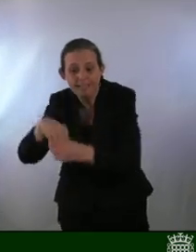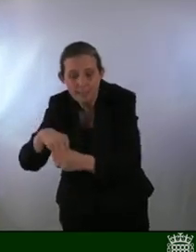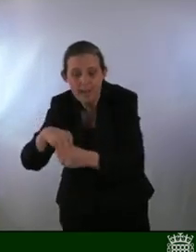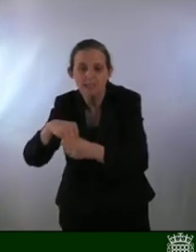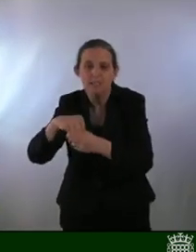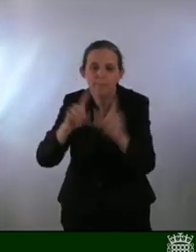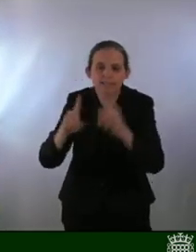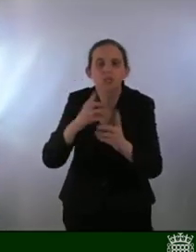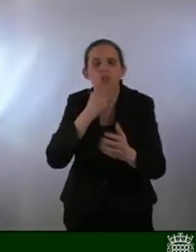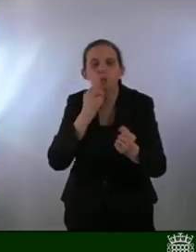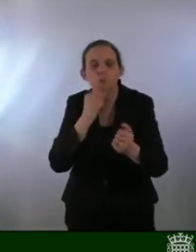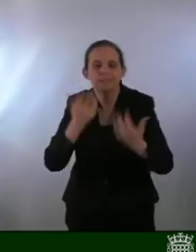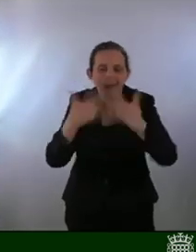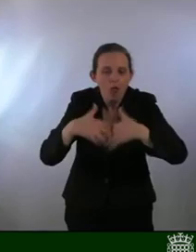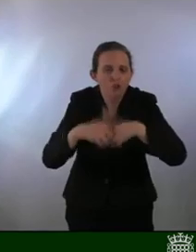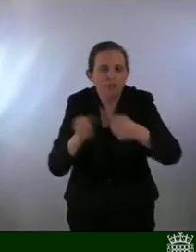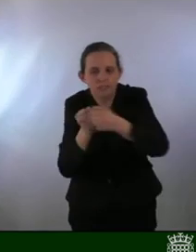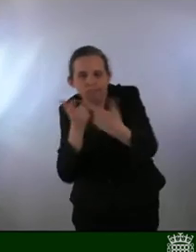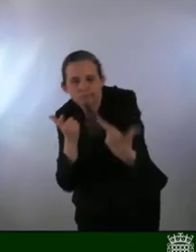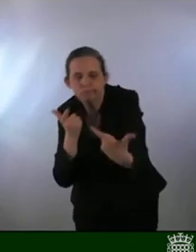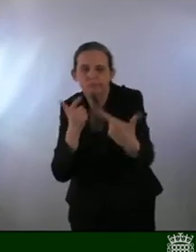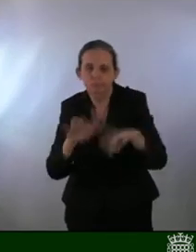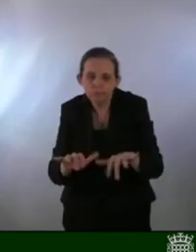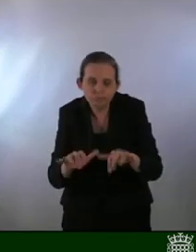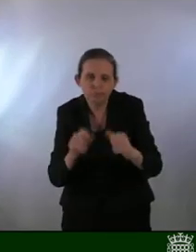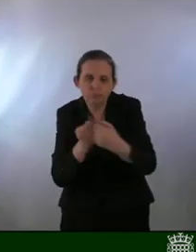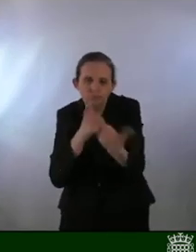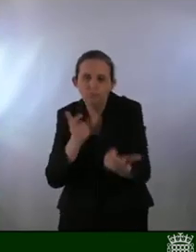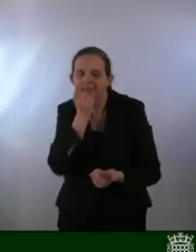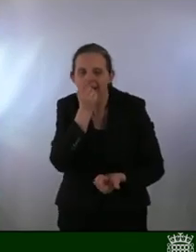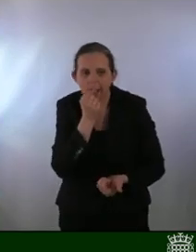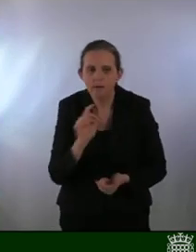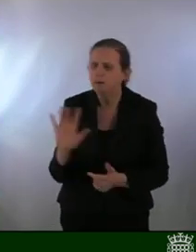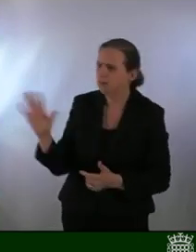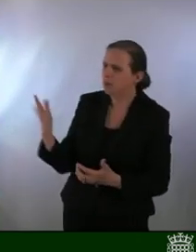technology? Well, indeed, and technology has a huge role to